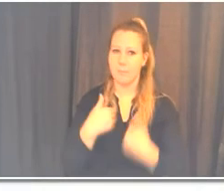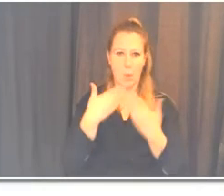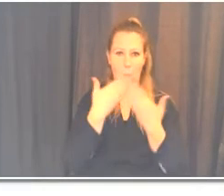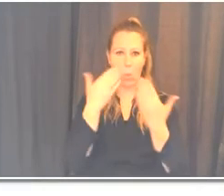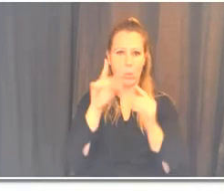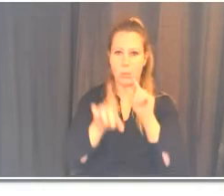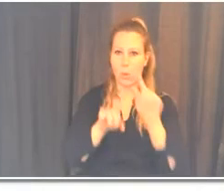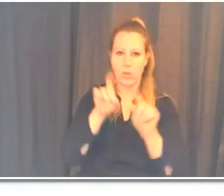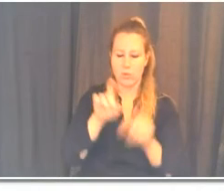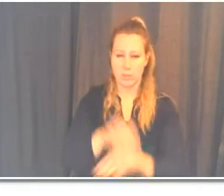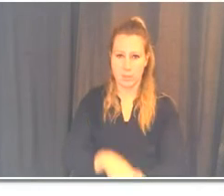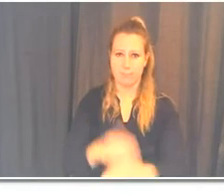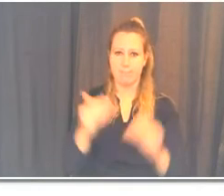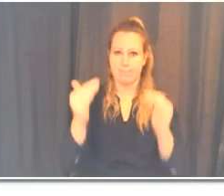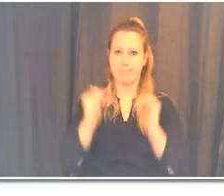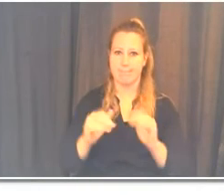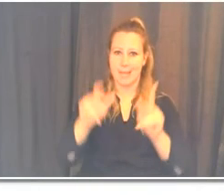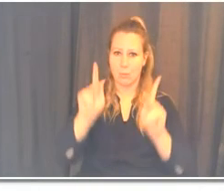again